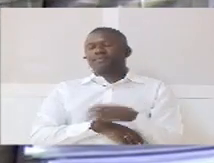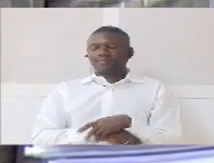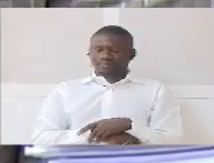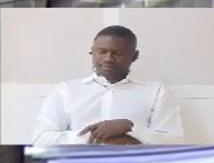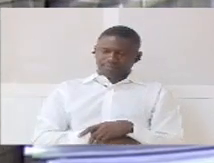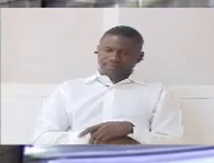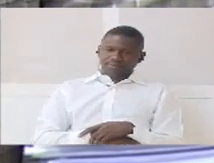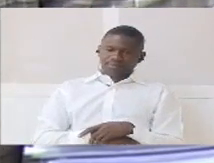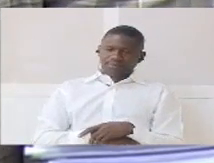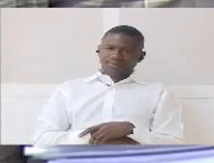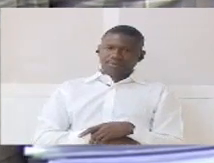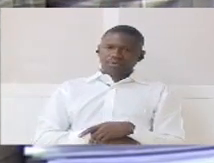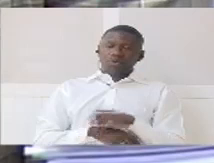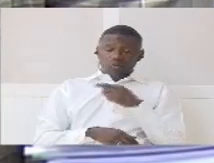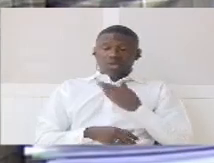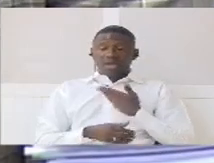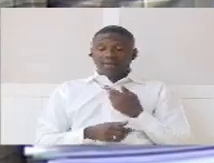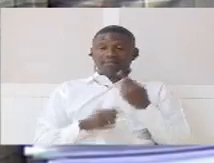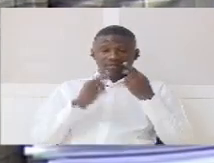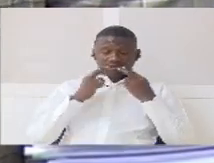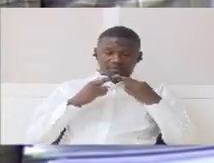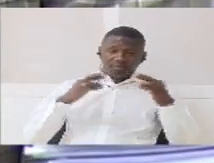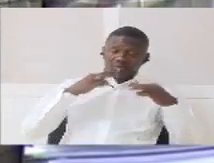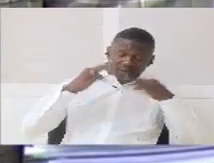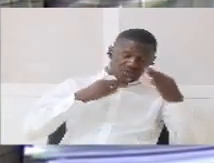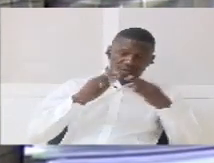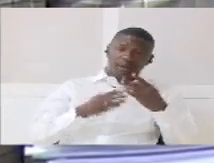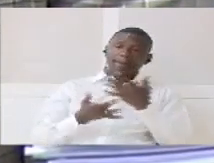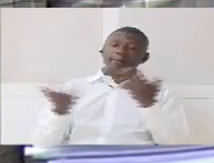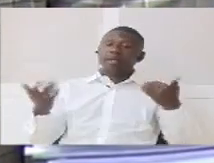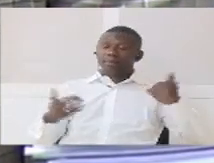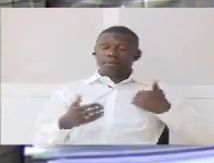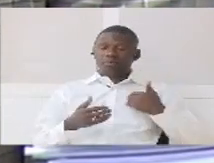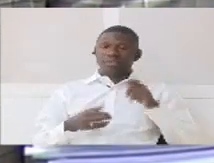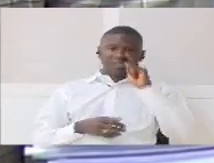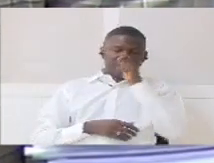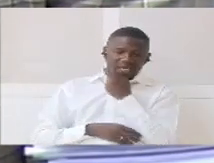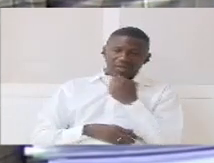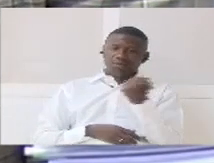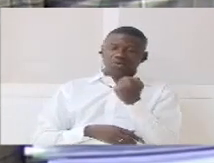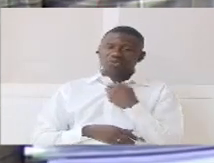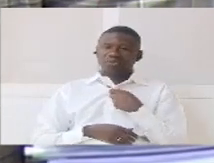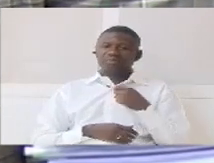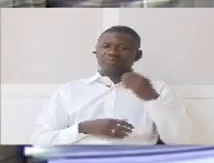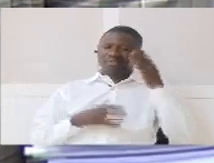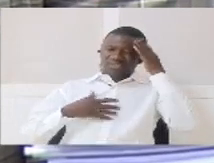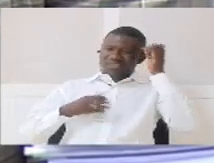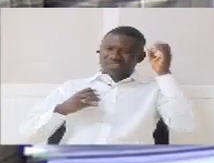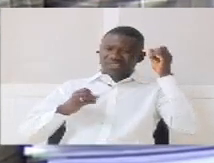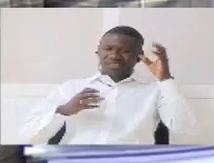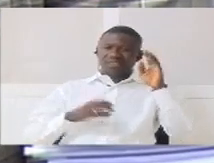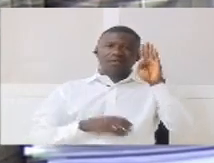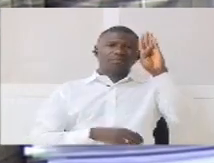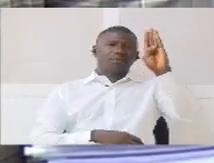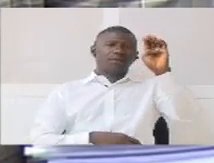That is what they used to say. Yes. We got information that many inmates died as a result of beriberi.